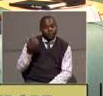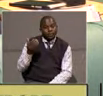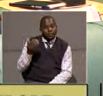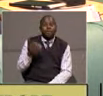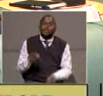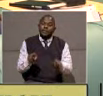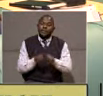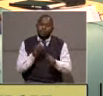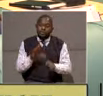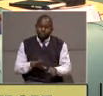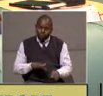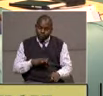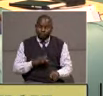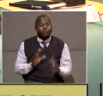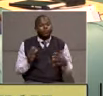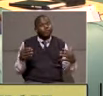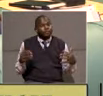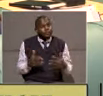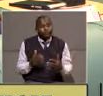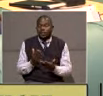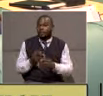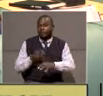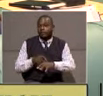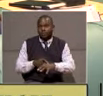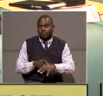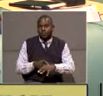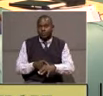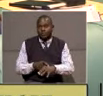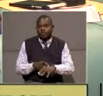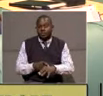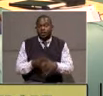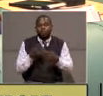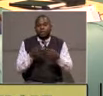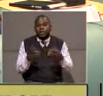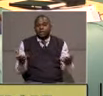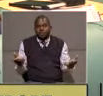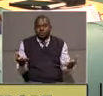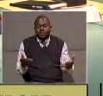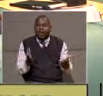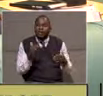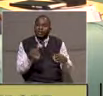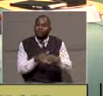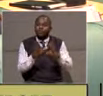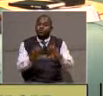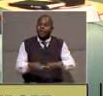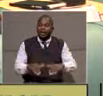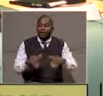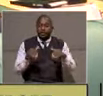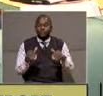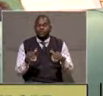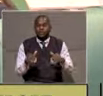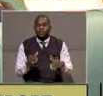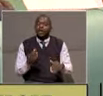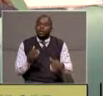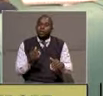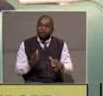and we are filled with fear sometimes. But as members, I want